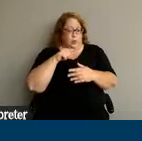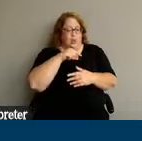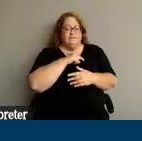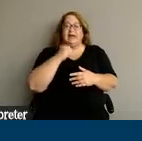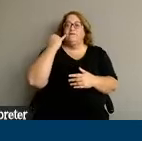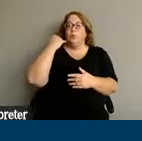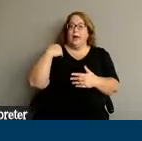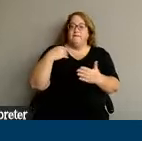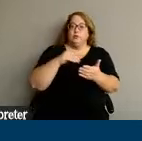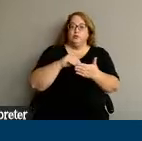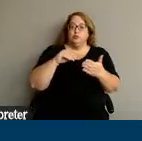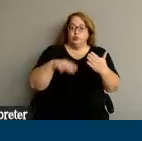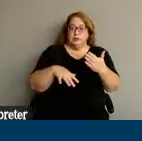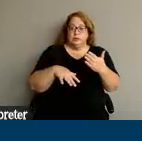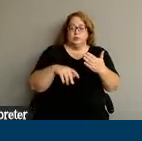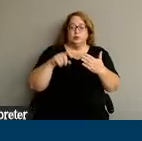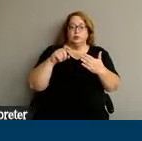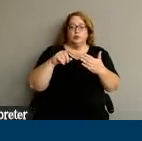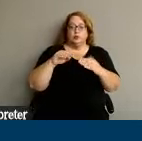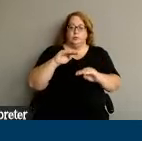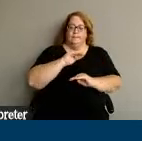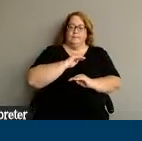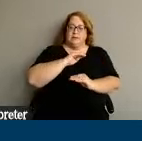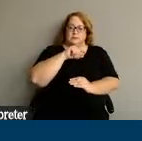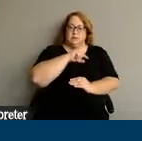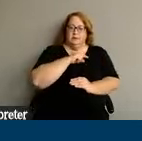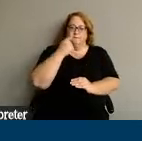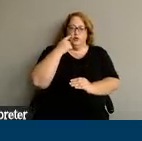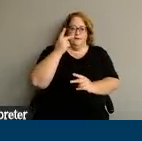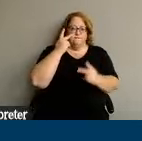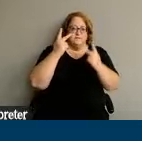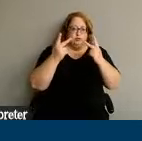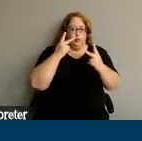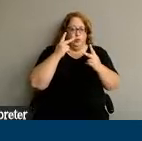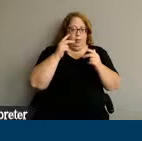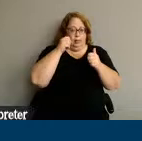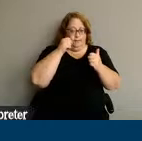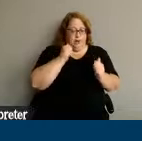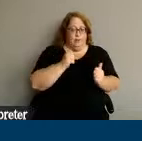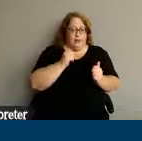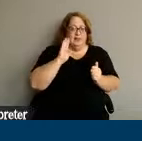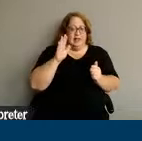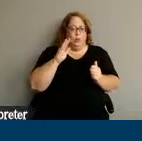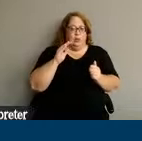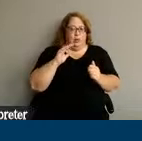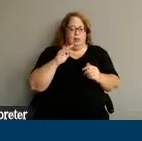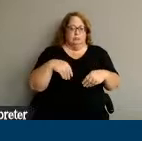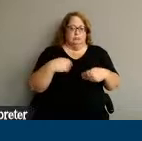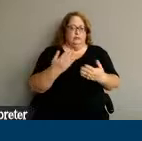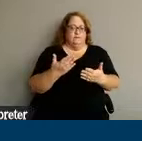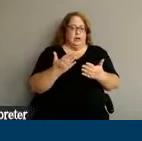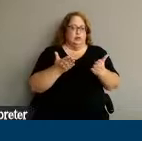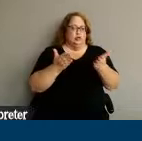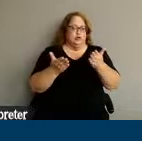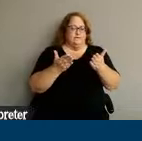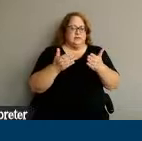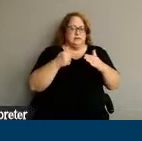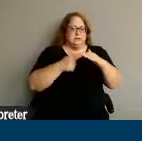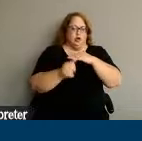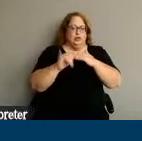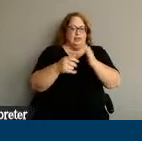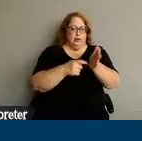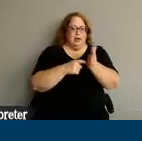We have a student who meets eligibility for visual impairment. They will receive the services that they need underneath that